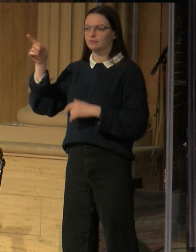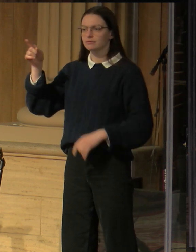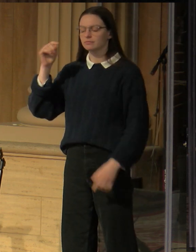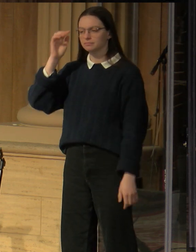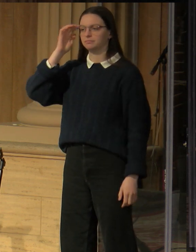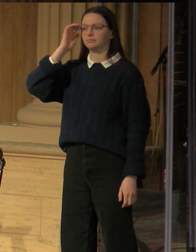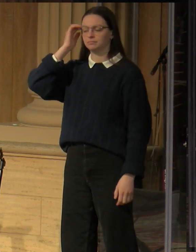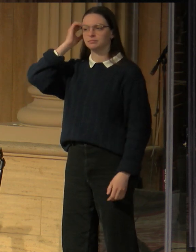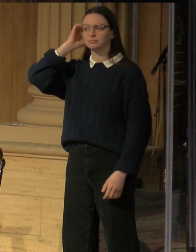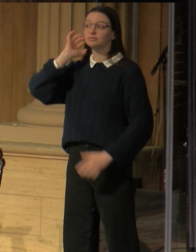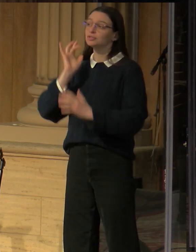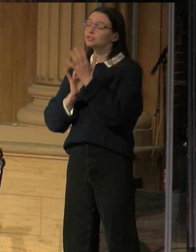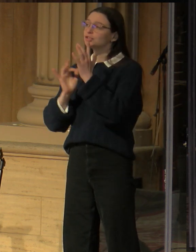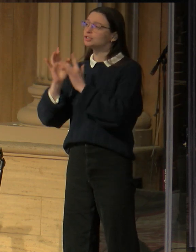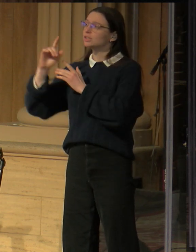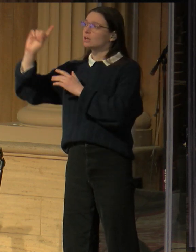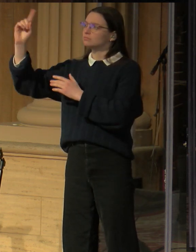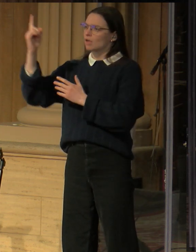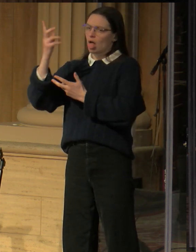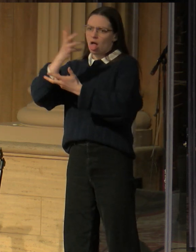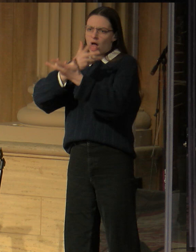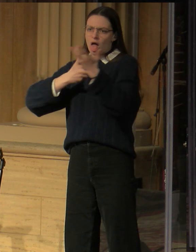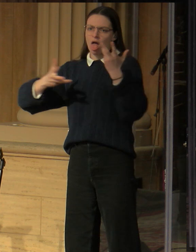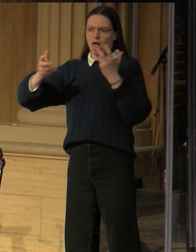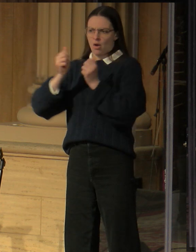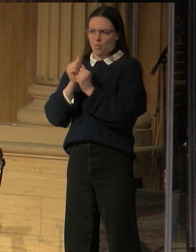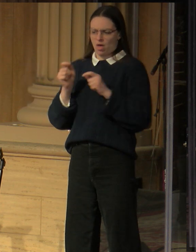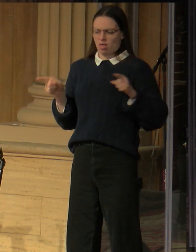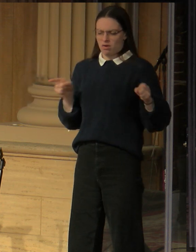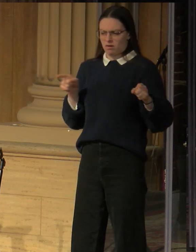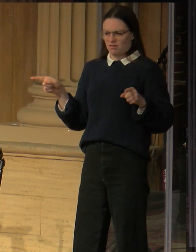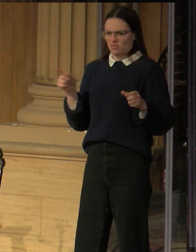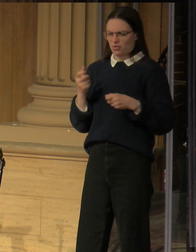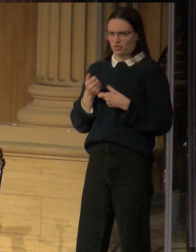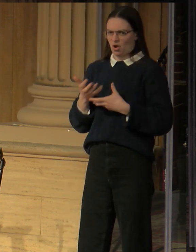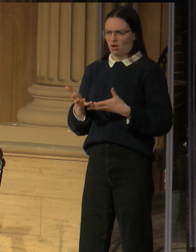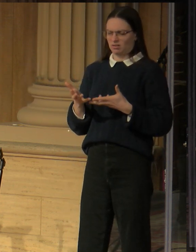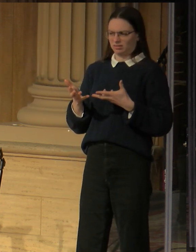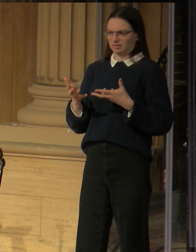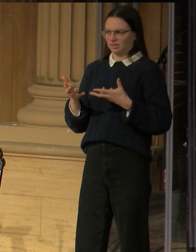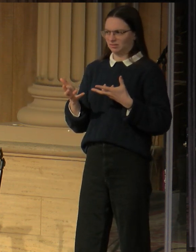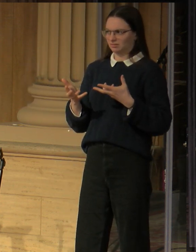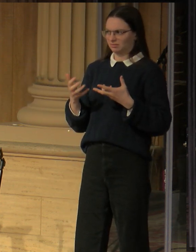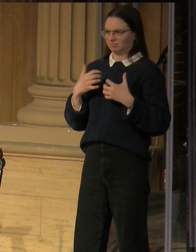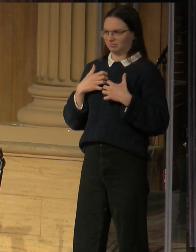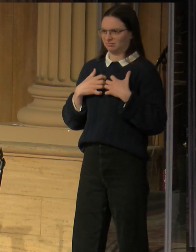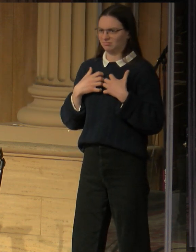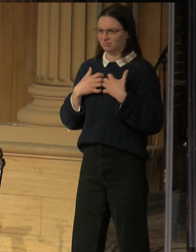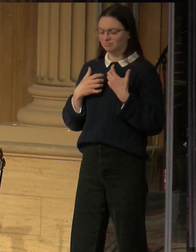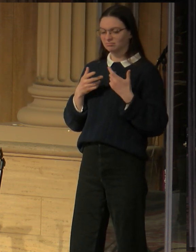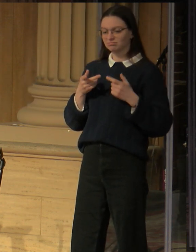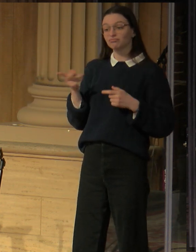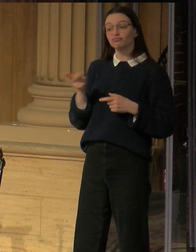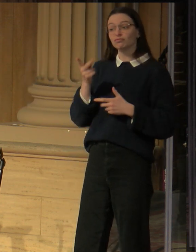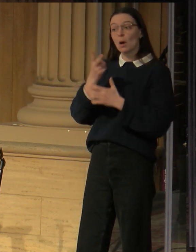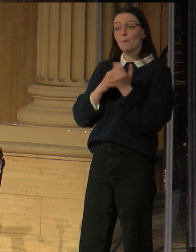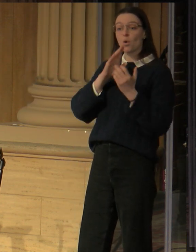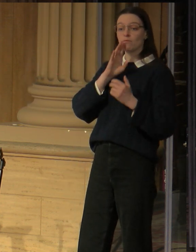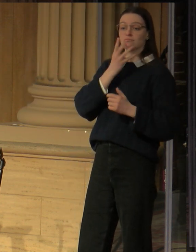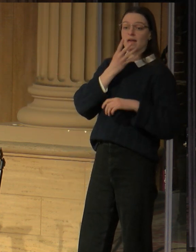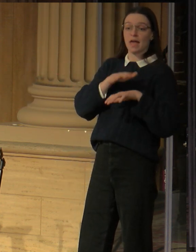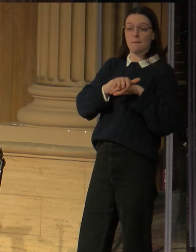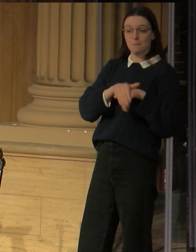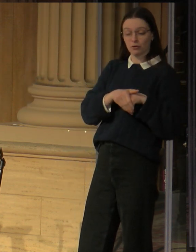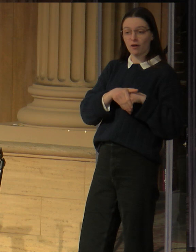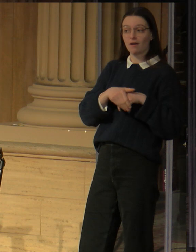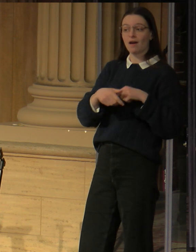Jesus' presence among these people has kind of made strange bedfellows of the Pharisees and Sadducees. They had their hypocrisy, and they also had that